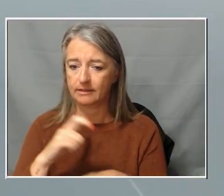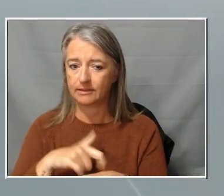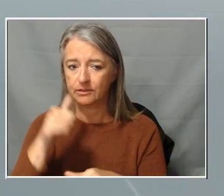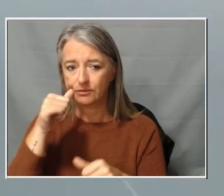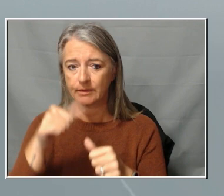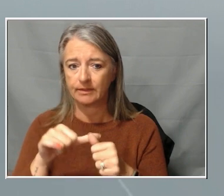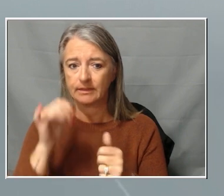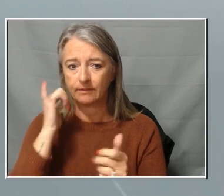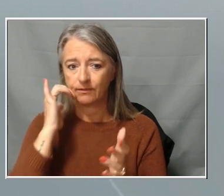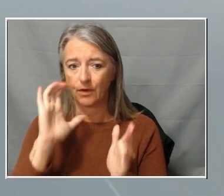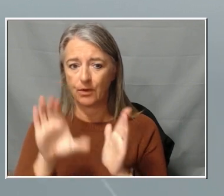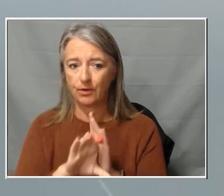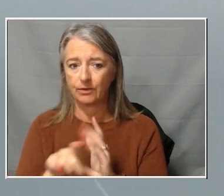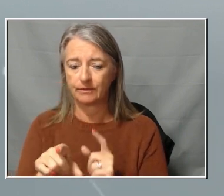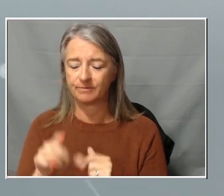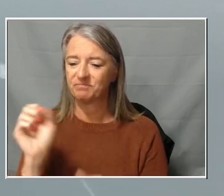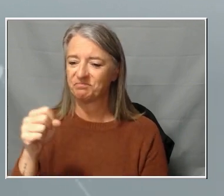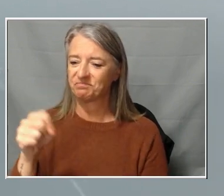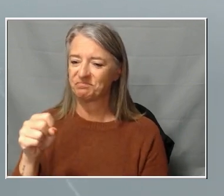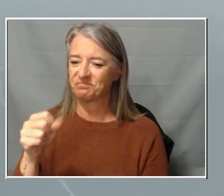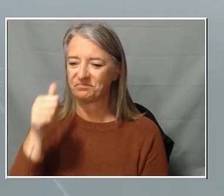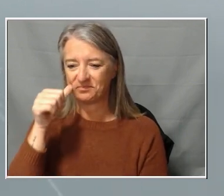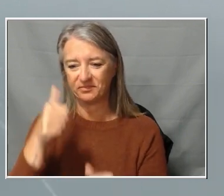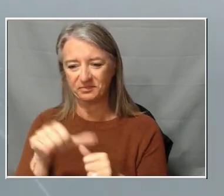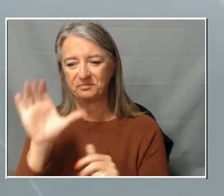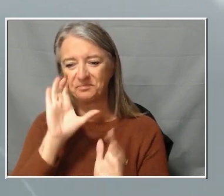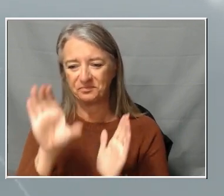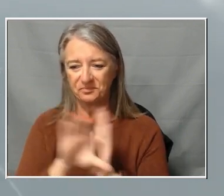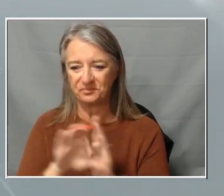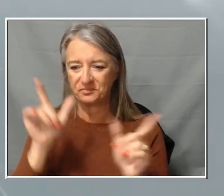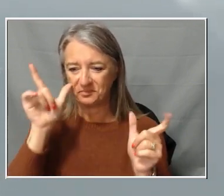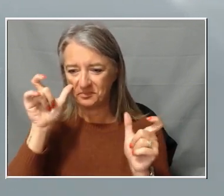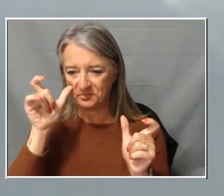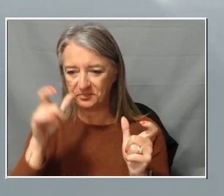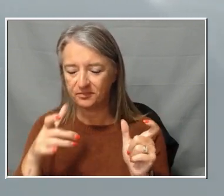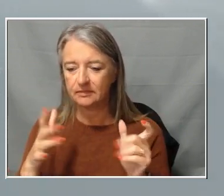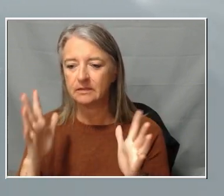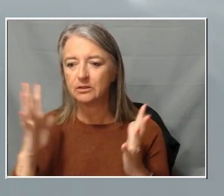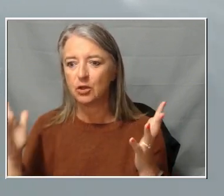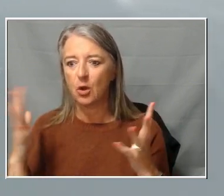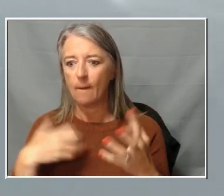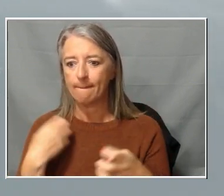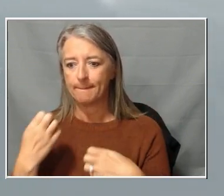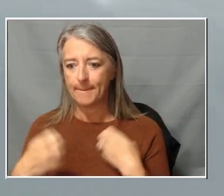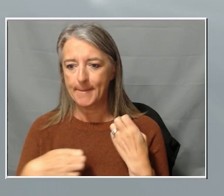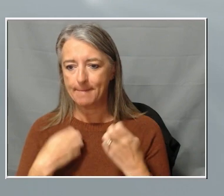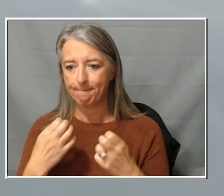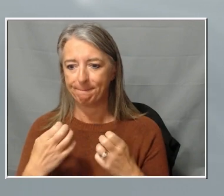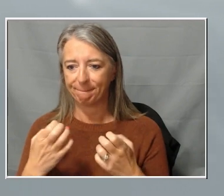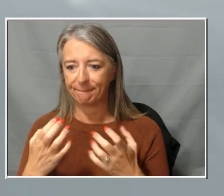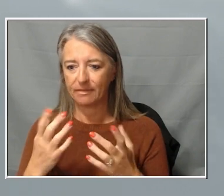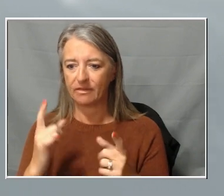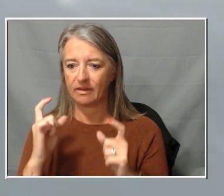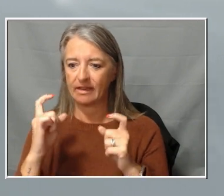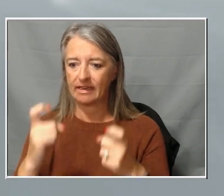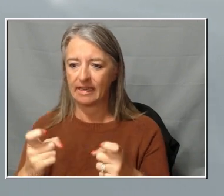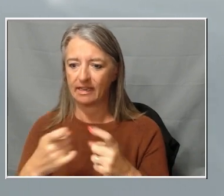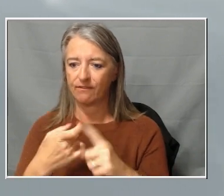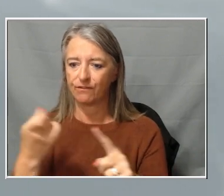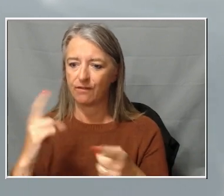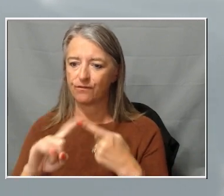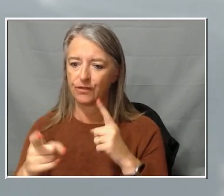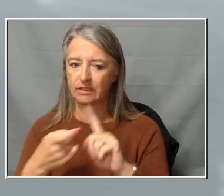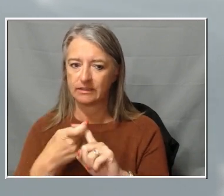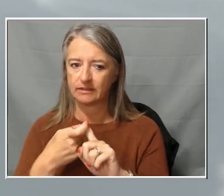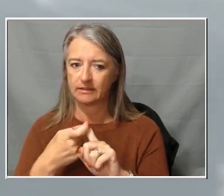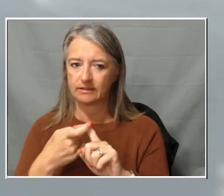you were taking it? Yeah, I do. There were so many emotions. This was actually a gift from a few of my girlfriends. They